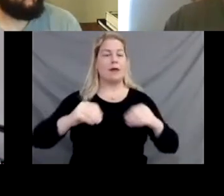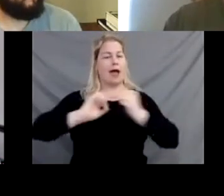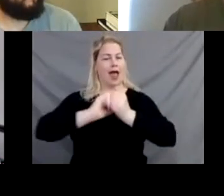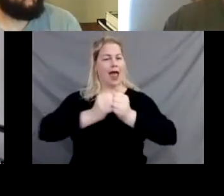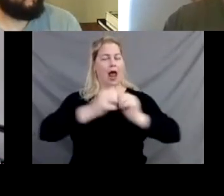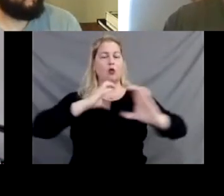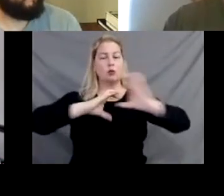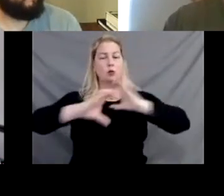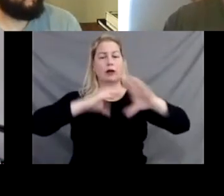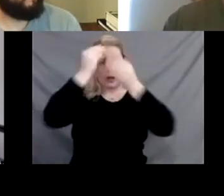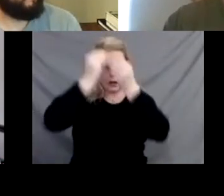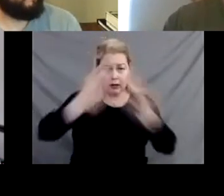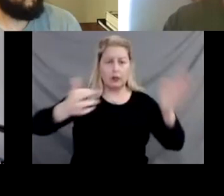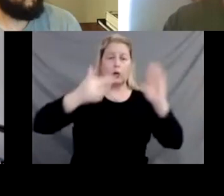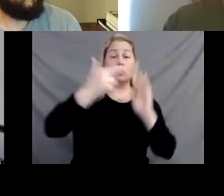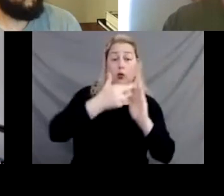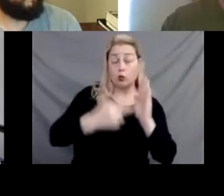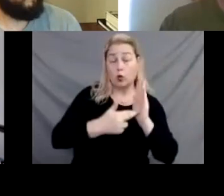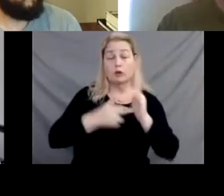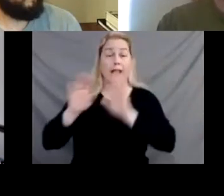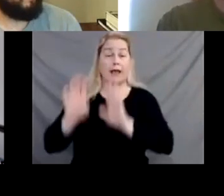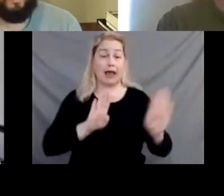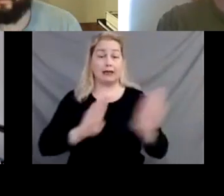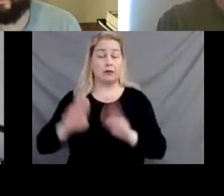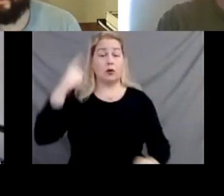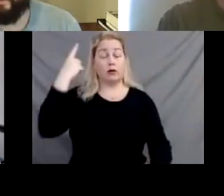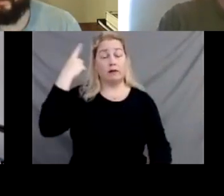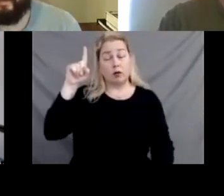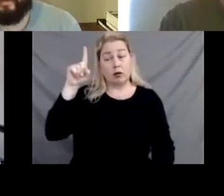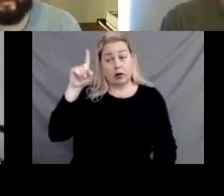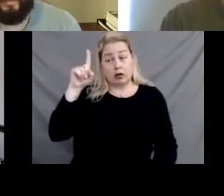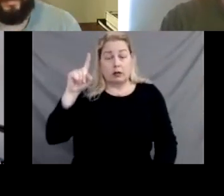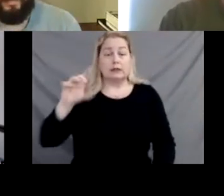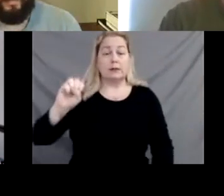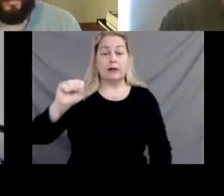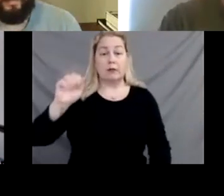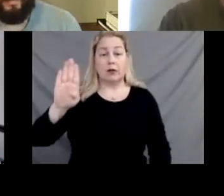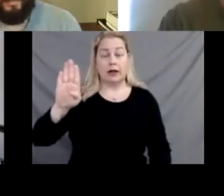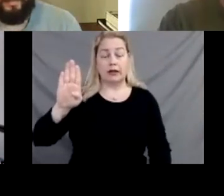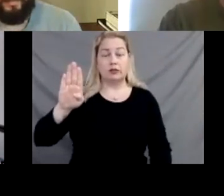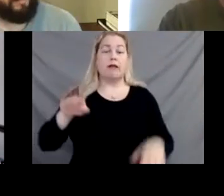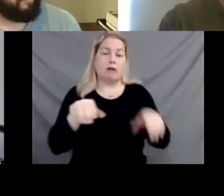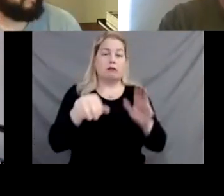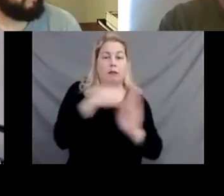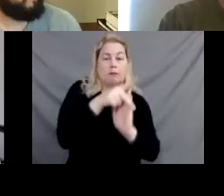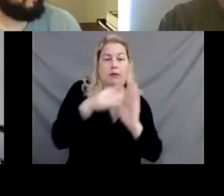the roles, activities of the Stimulus Advisory Board aside from policy